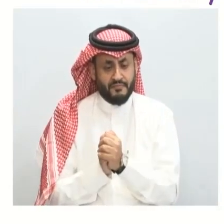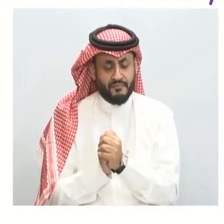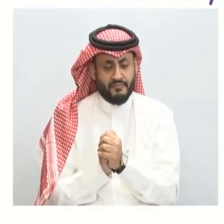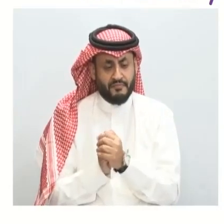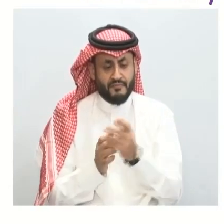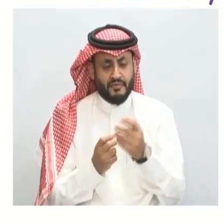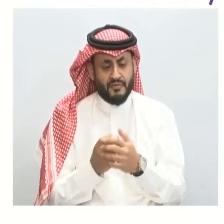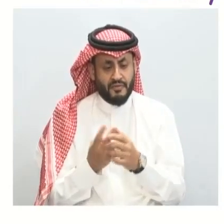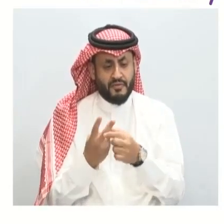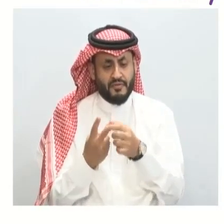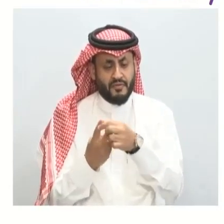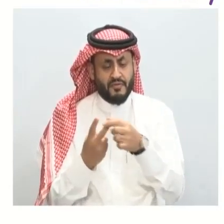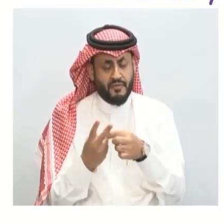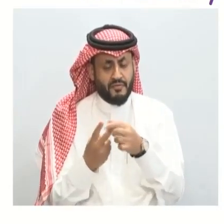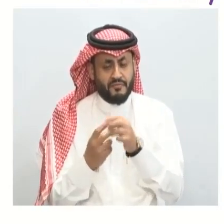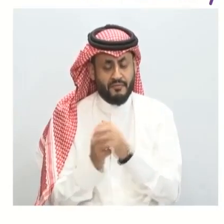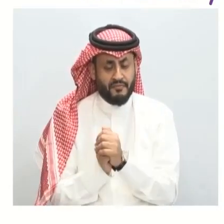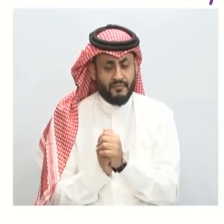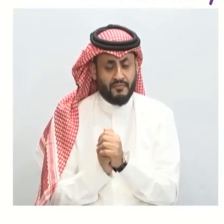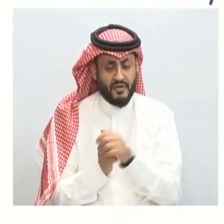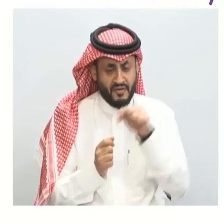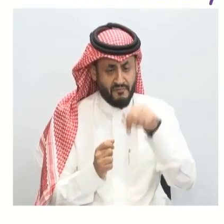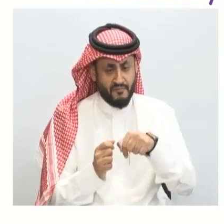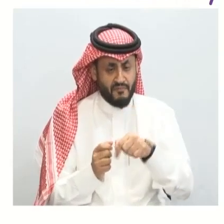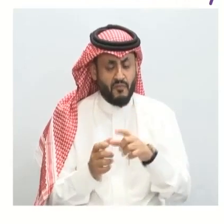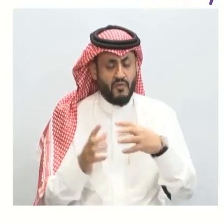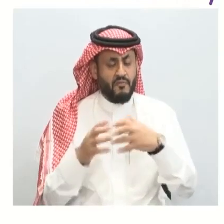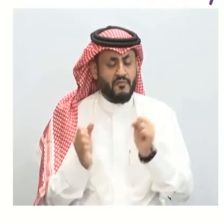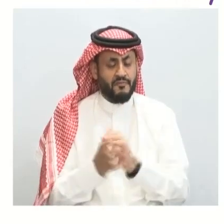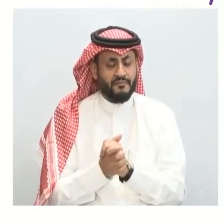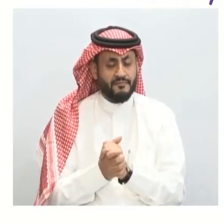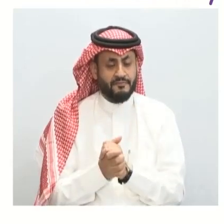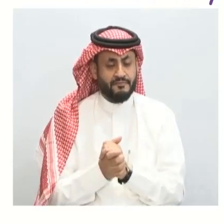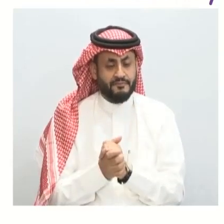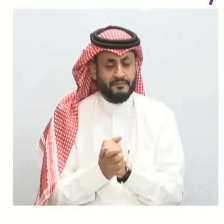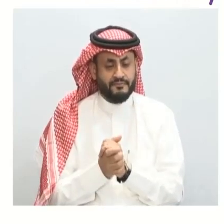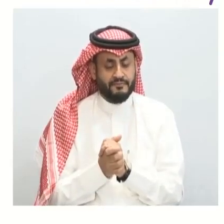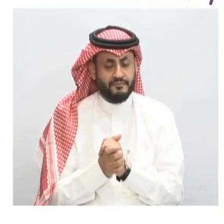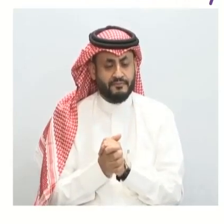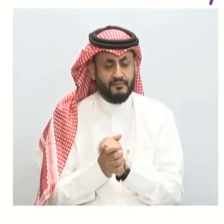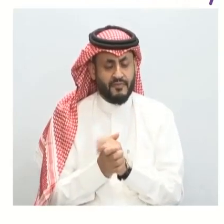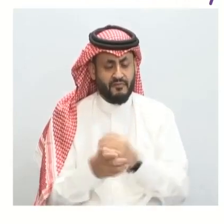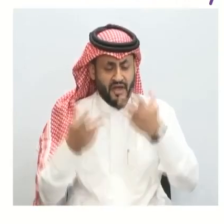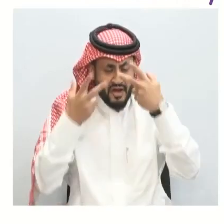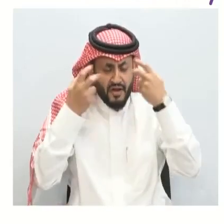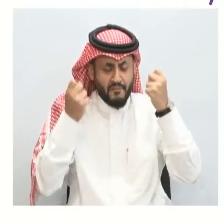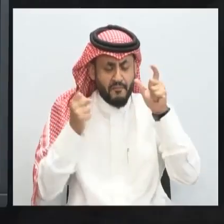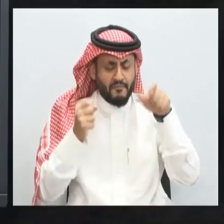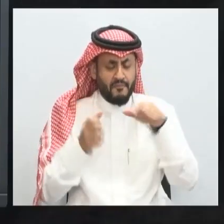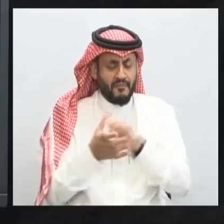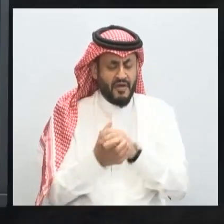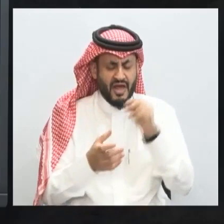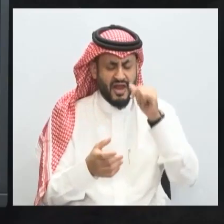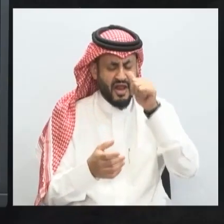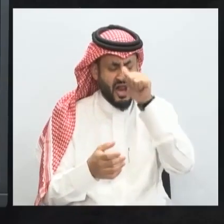word optimistic are mentioned in the vocabulary. Now here we can say that scientists, they are not frustrated or sad.